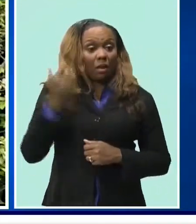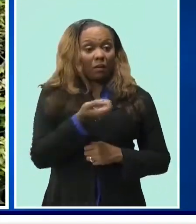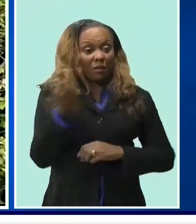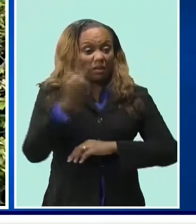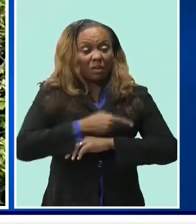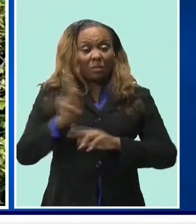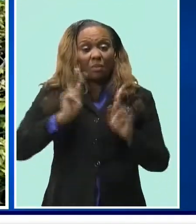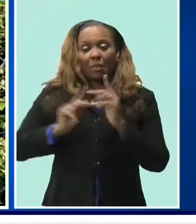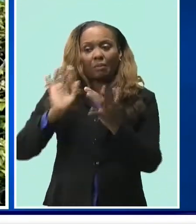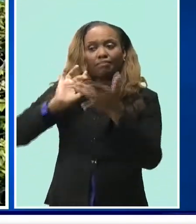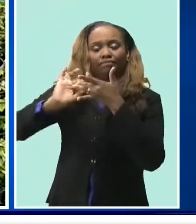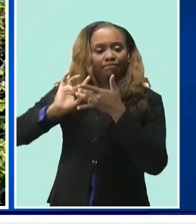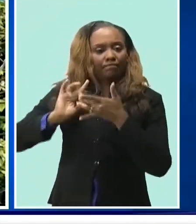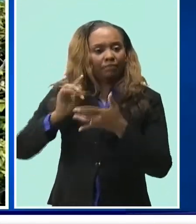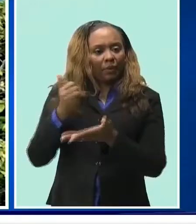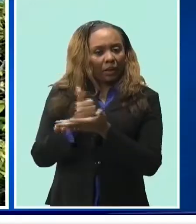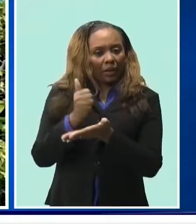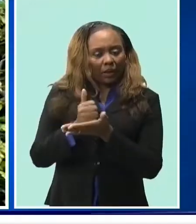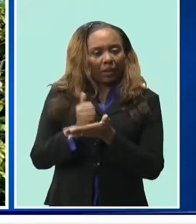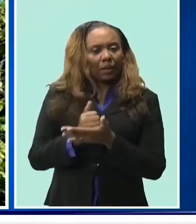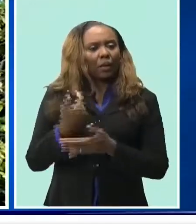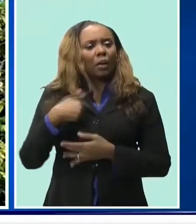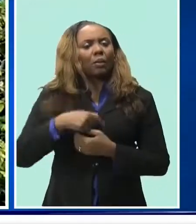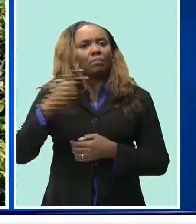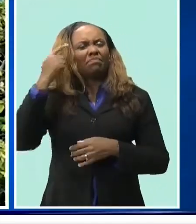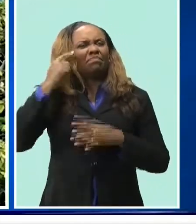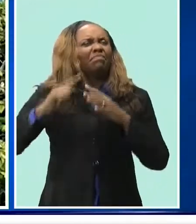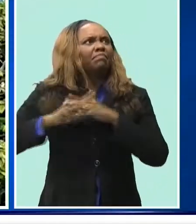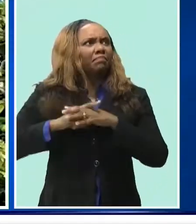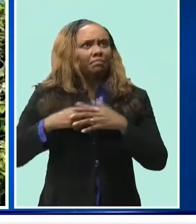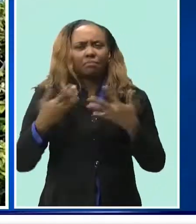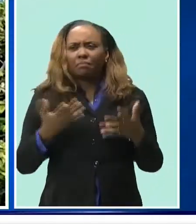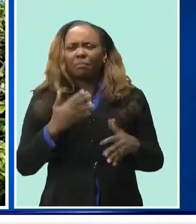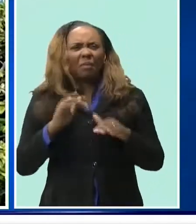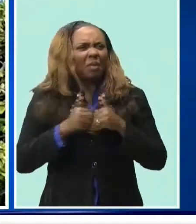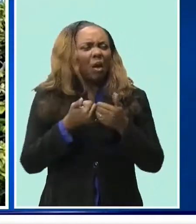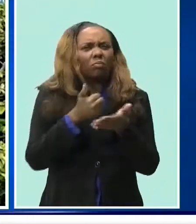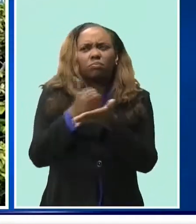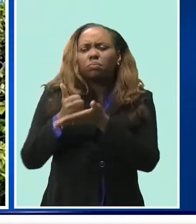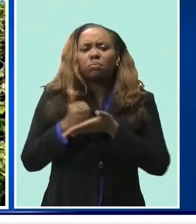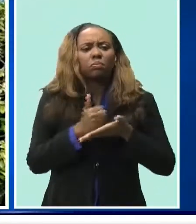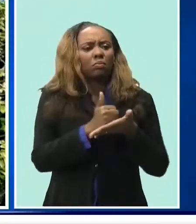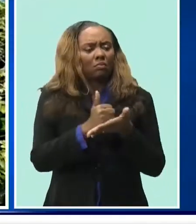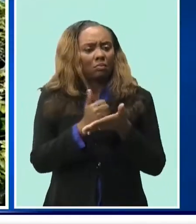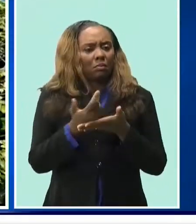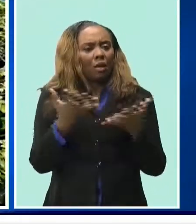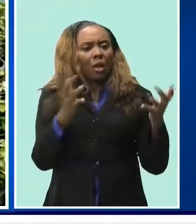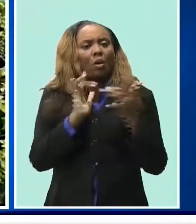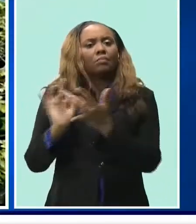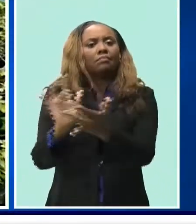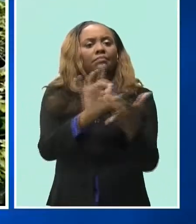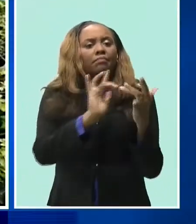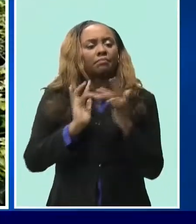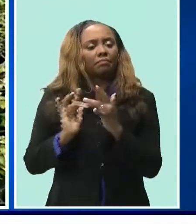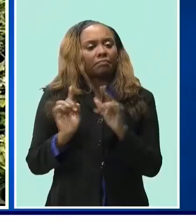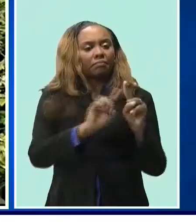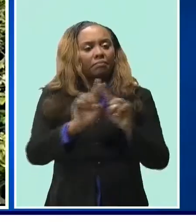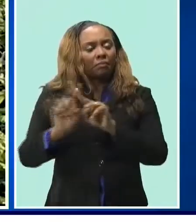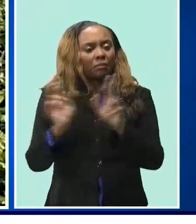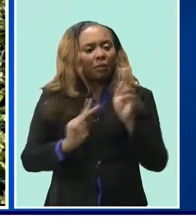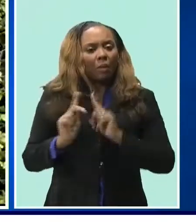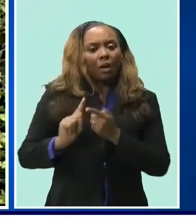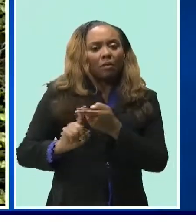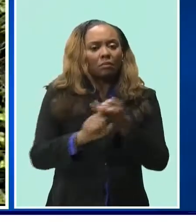us for assistance. And we as an organization thought it necessary to find ways to assist them. And one such way was to reach out to our various networks of friends